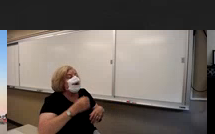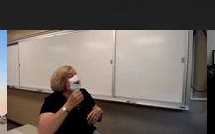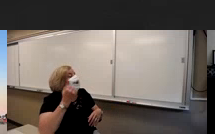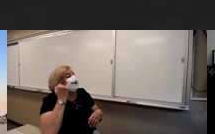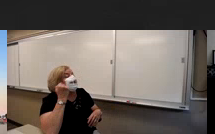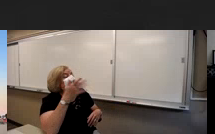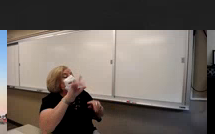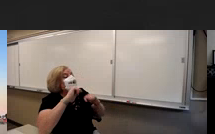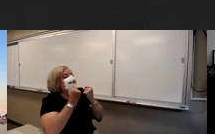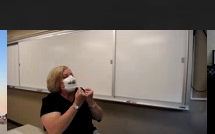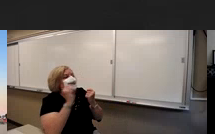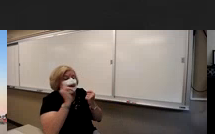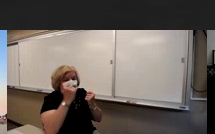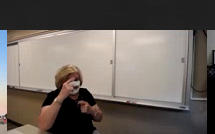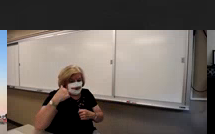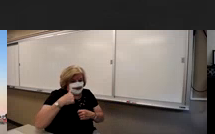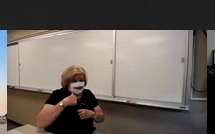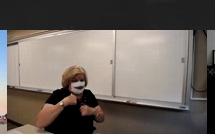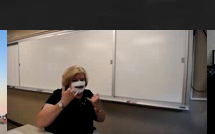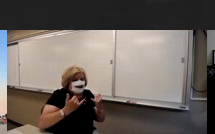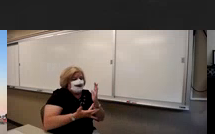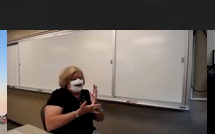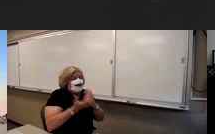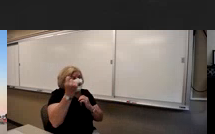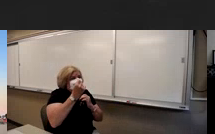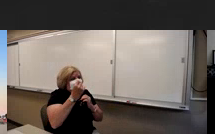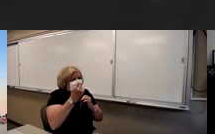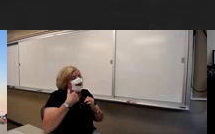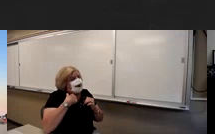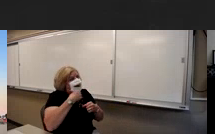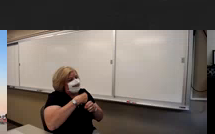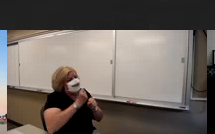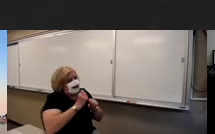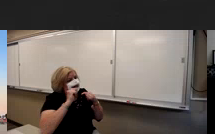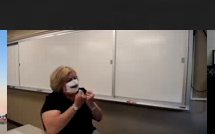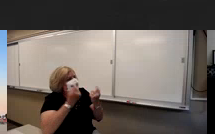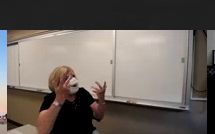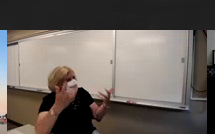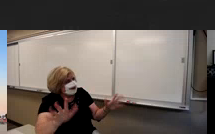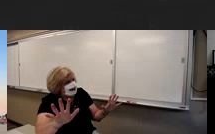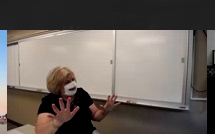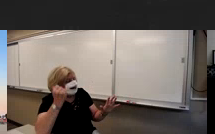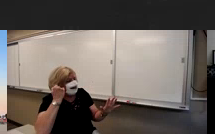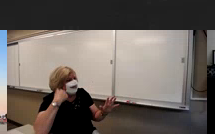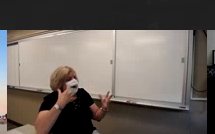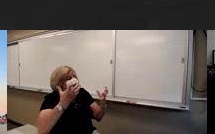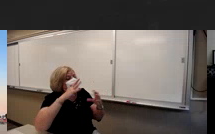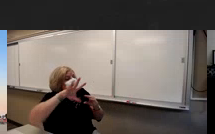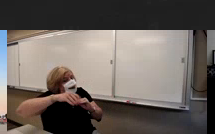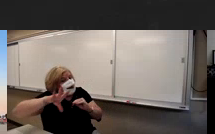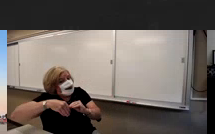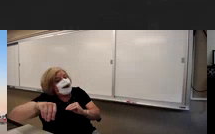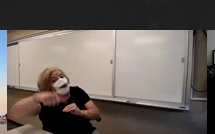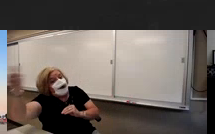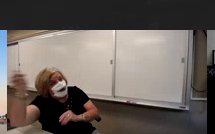your team, like I already have the Tech Tuesday one today already created, if I wanted to add more